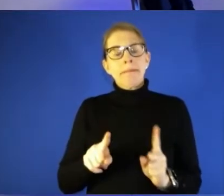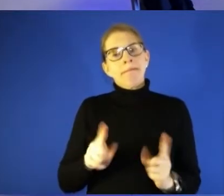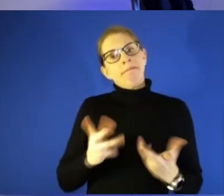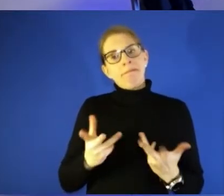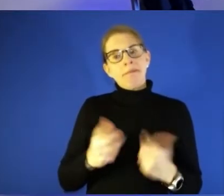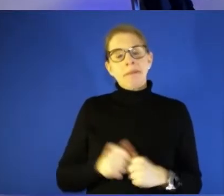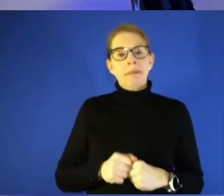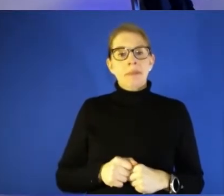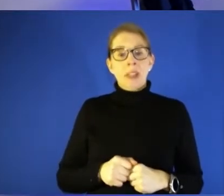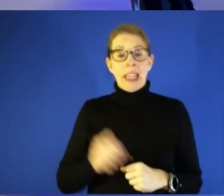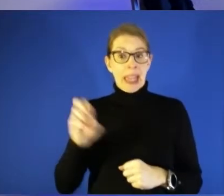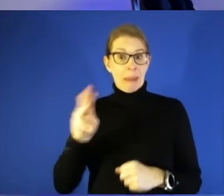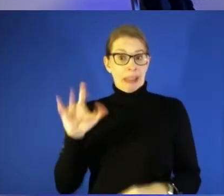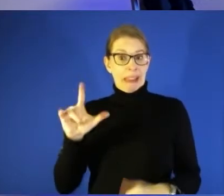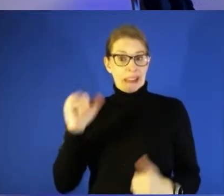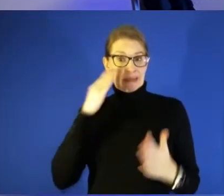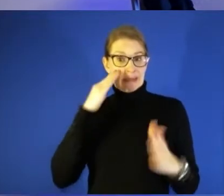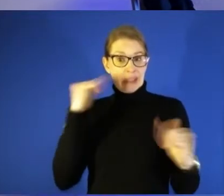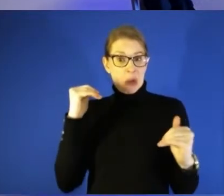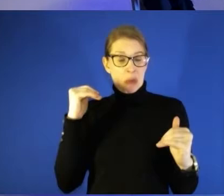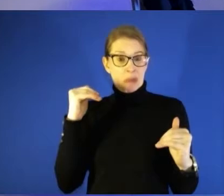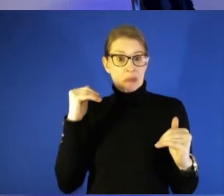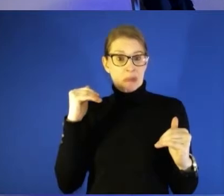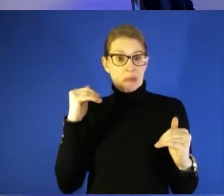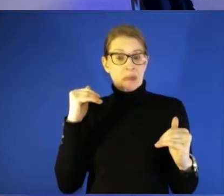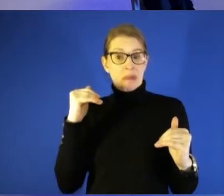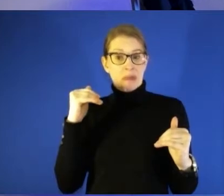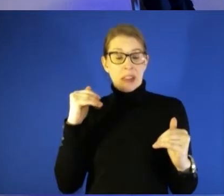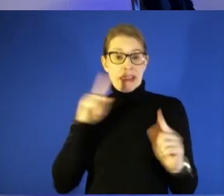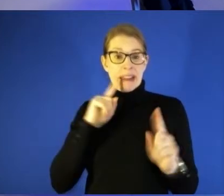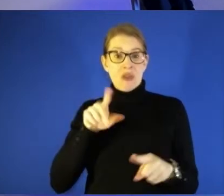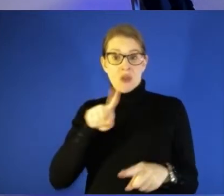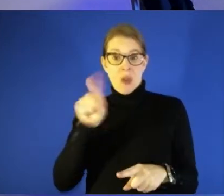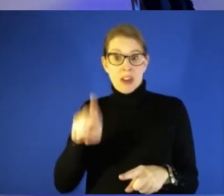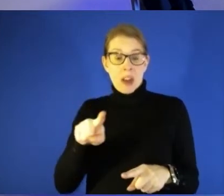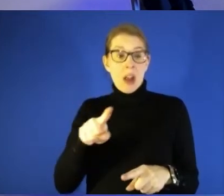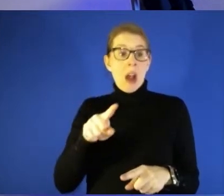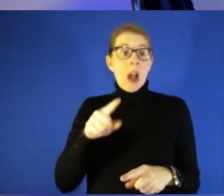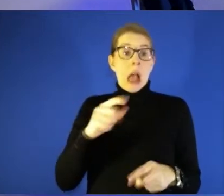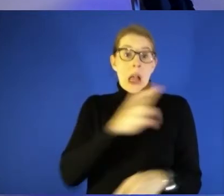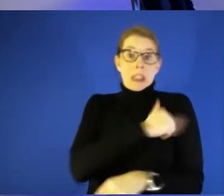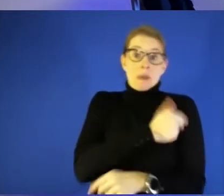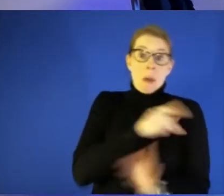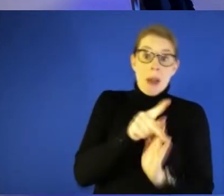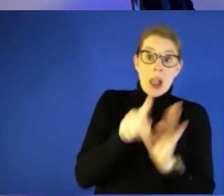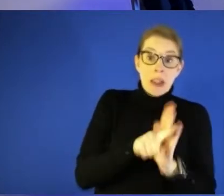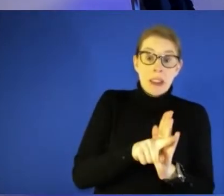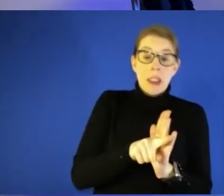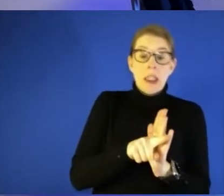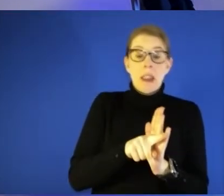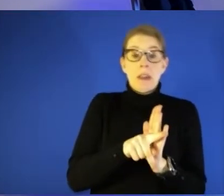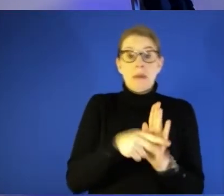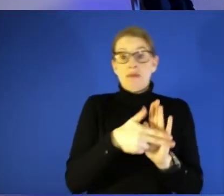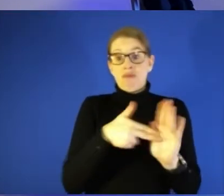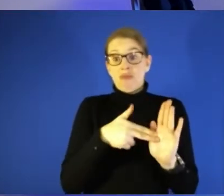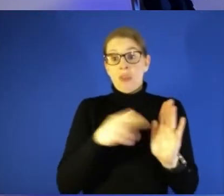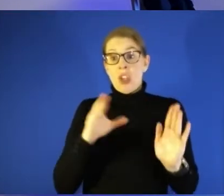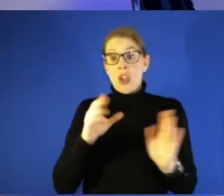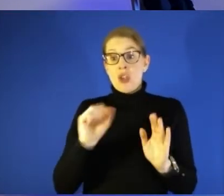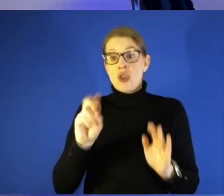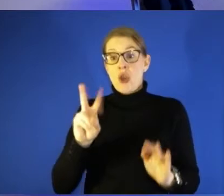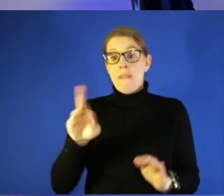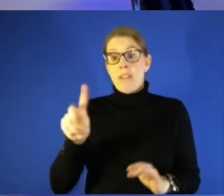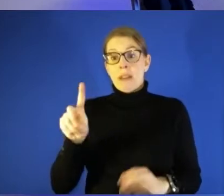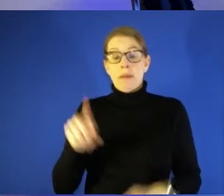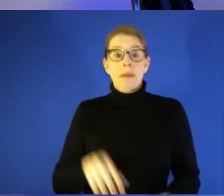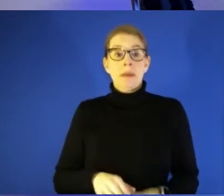that answers your question. She was asking what the purpose of writing COVID-19. Is it a hospital policy to write the cause of death on a deceased body? That is not normal. No, just No.